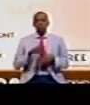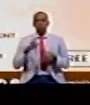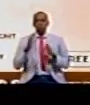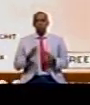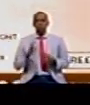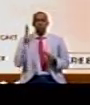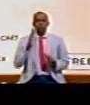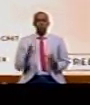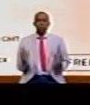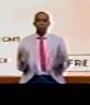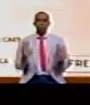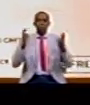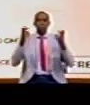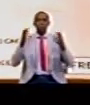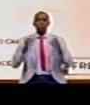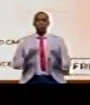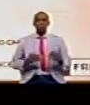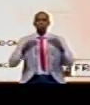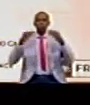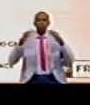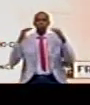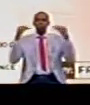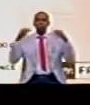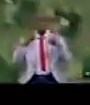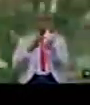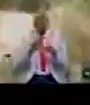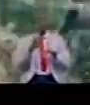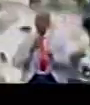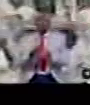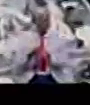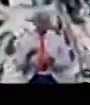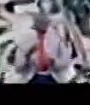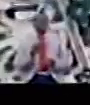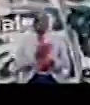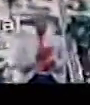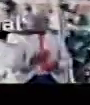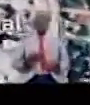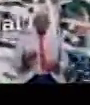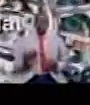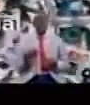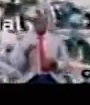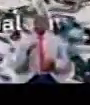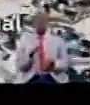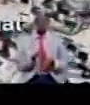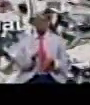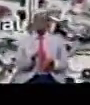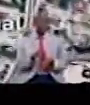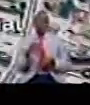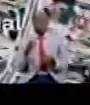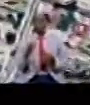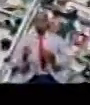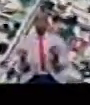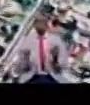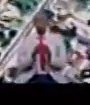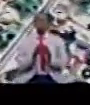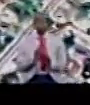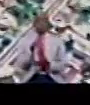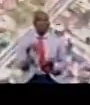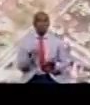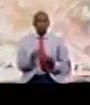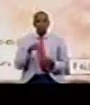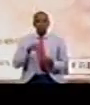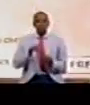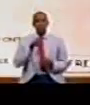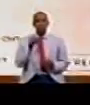partner, not a scatterer. O Lord God, now we pray that you will bring all these wives to their knees to